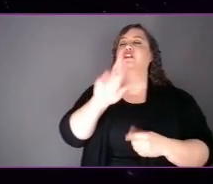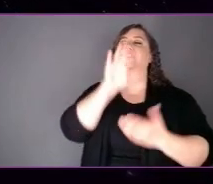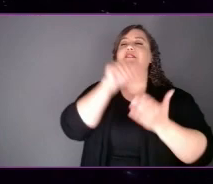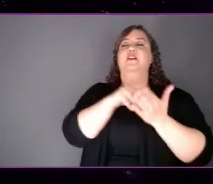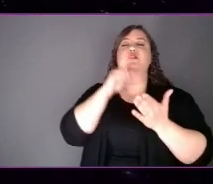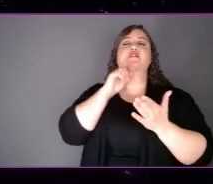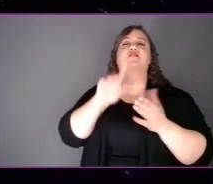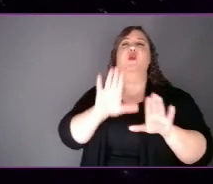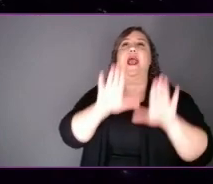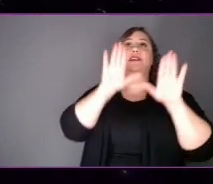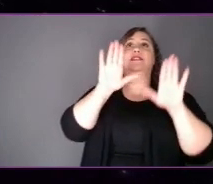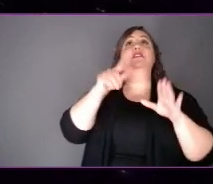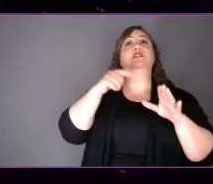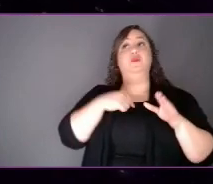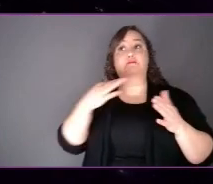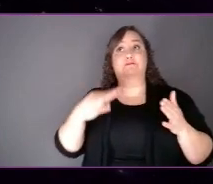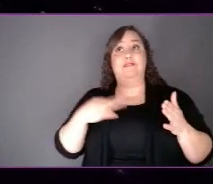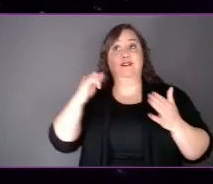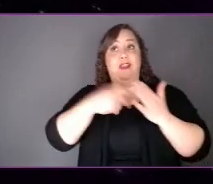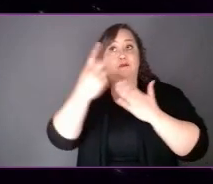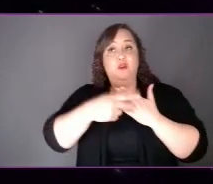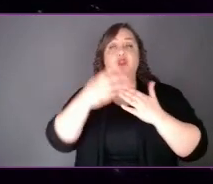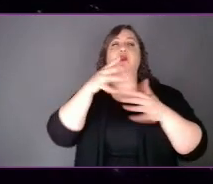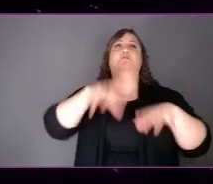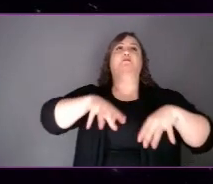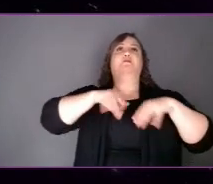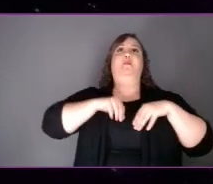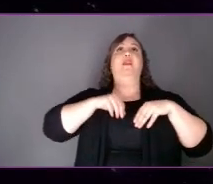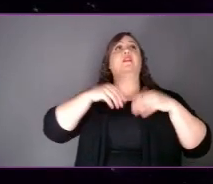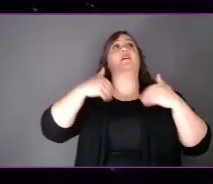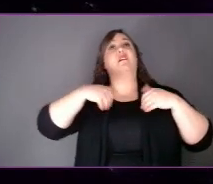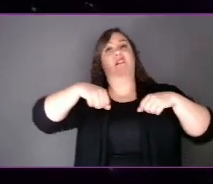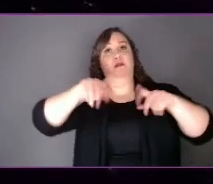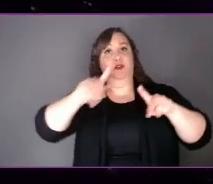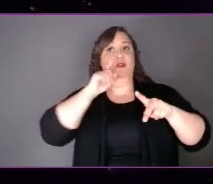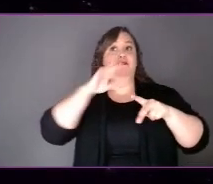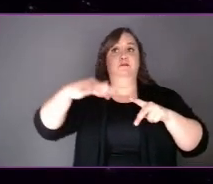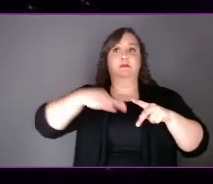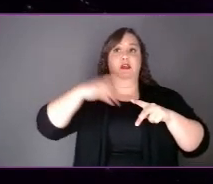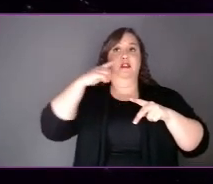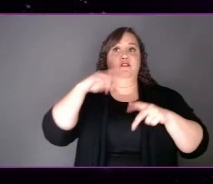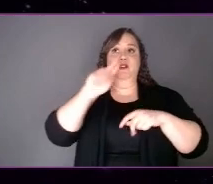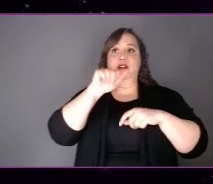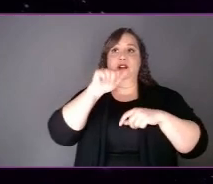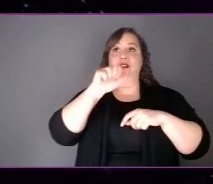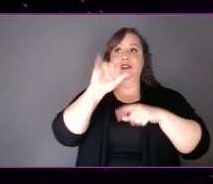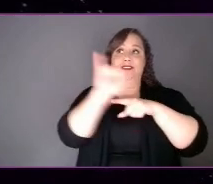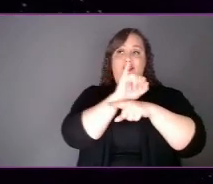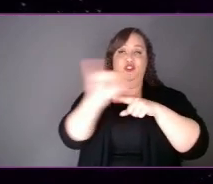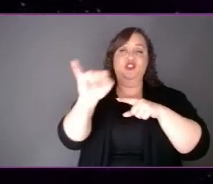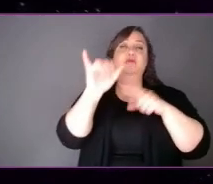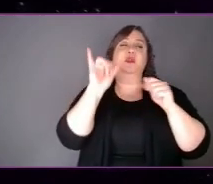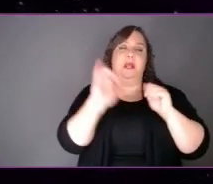and I had the opportunity to apply for a NASA internship. So that's how I ended up here.